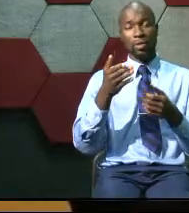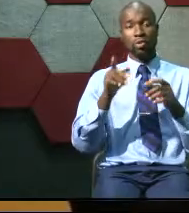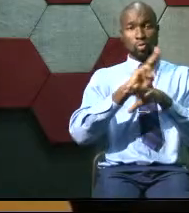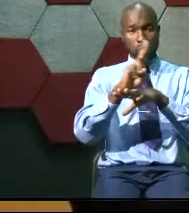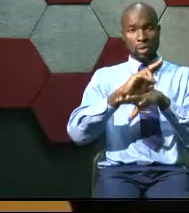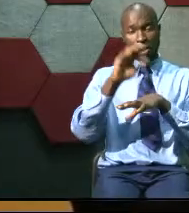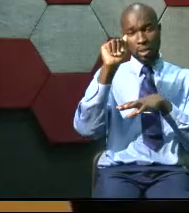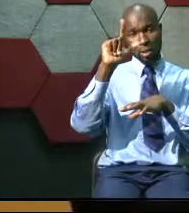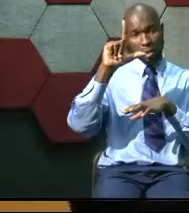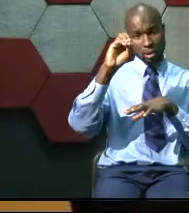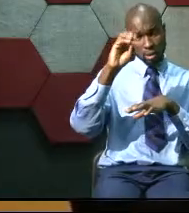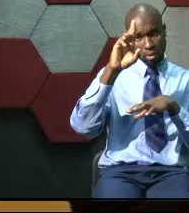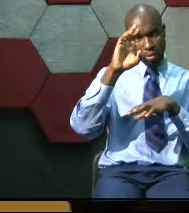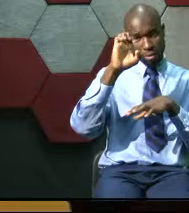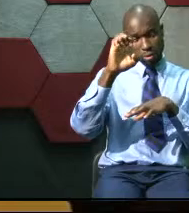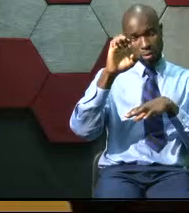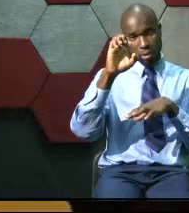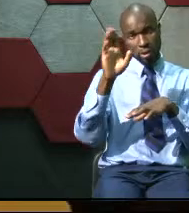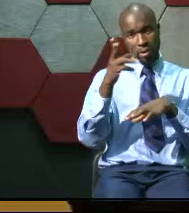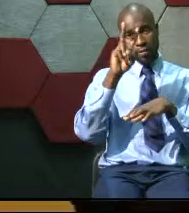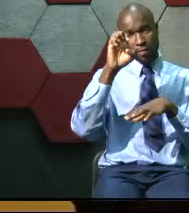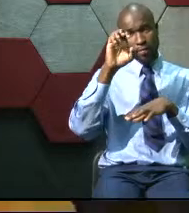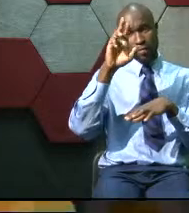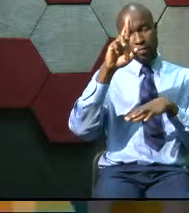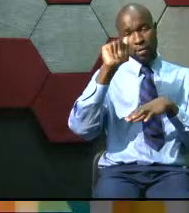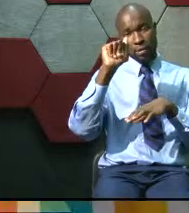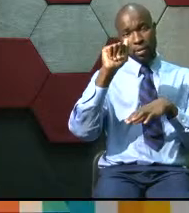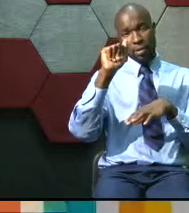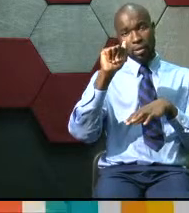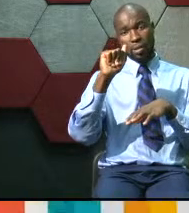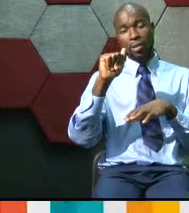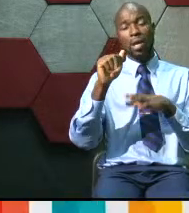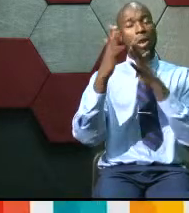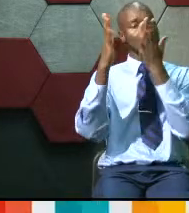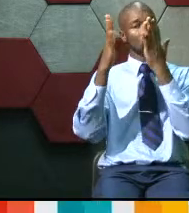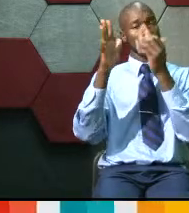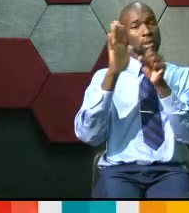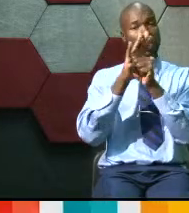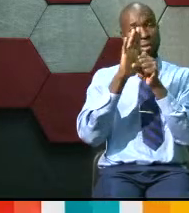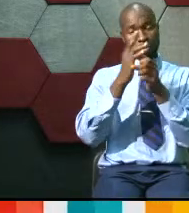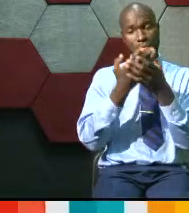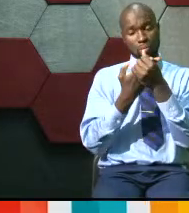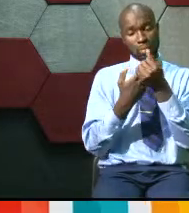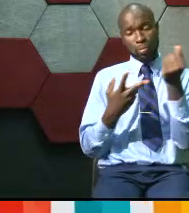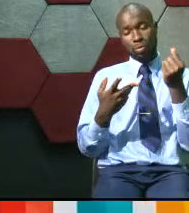Vera Extract as a Rusting Inhibitor. Well done, Lucy and Teresia.